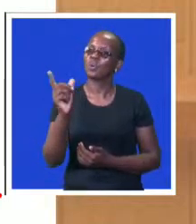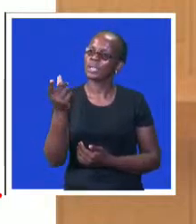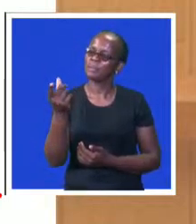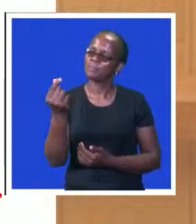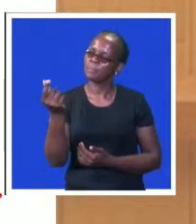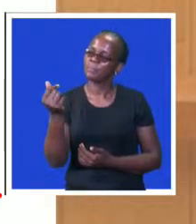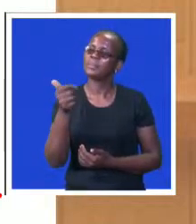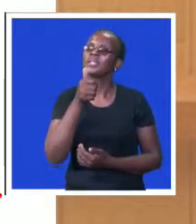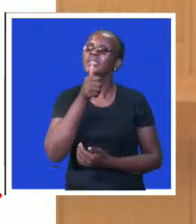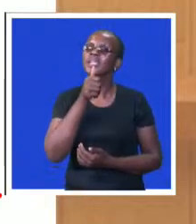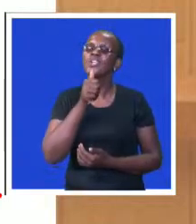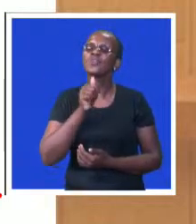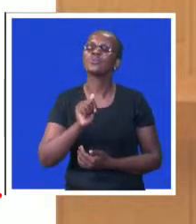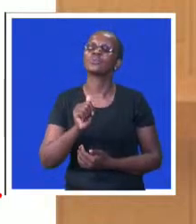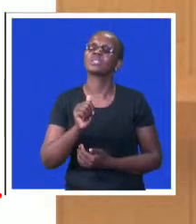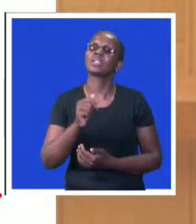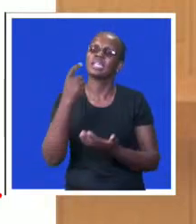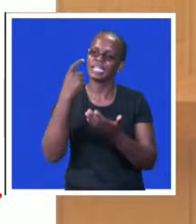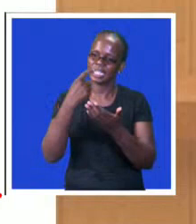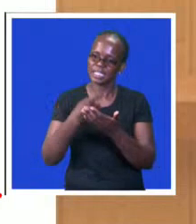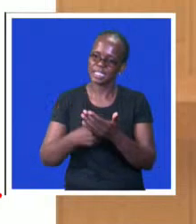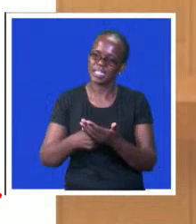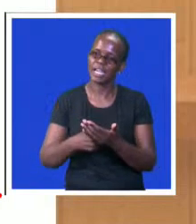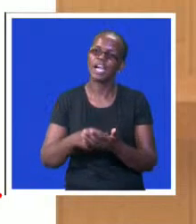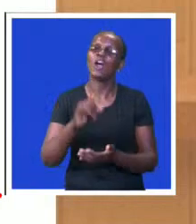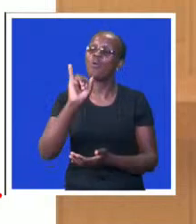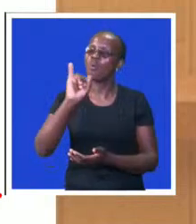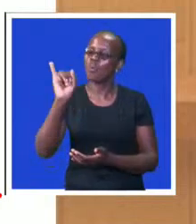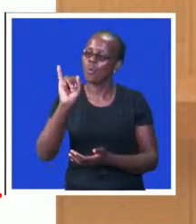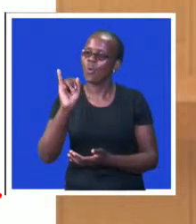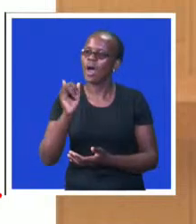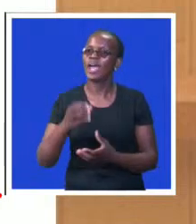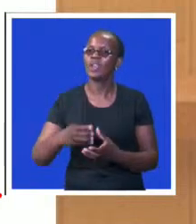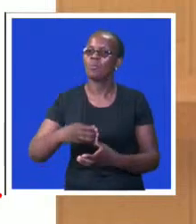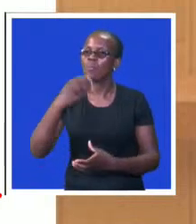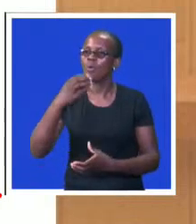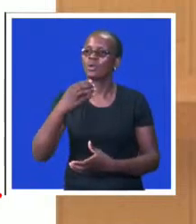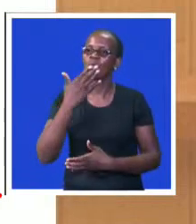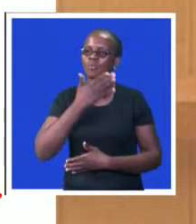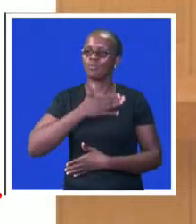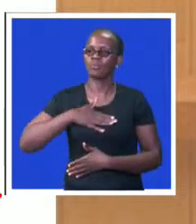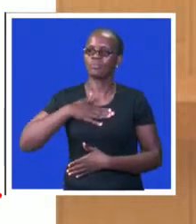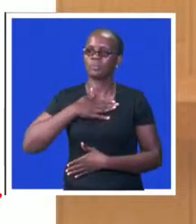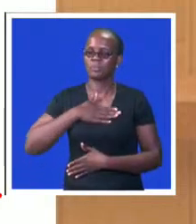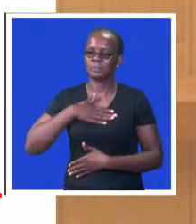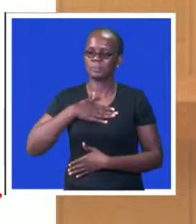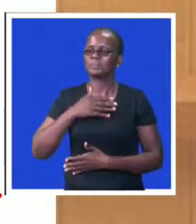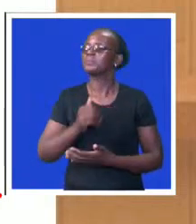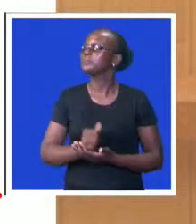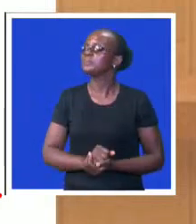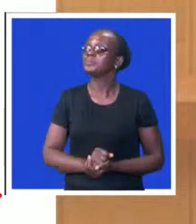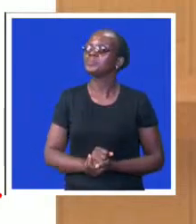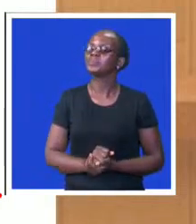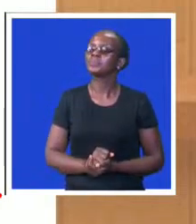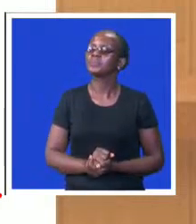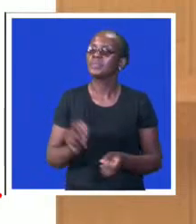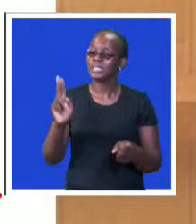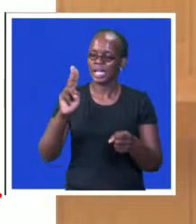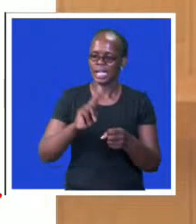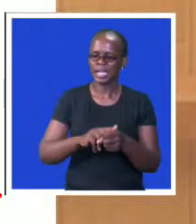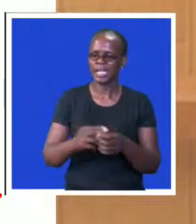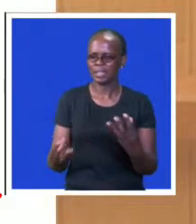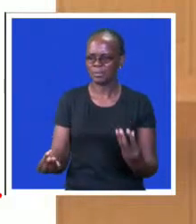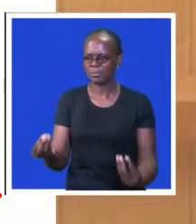bottle of cough syrup. Cost price of 1 bottle of cough syrup. Again, dear